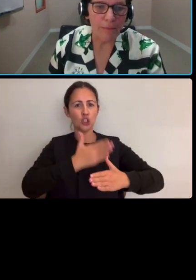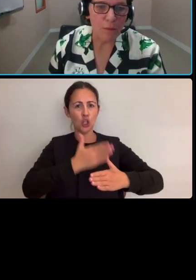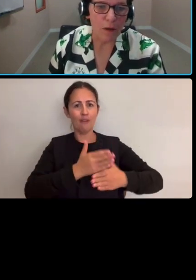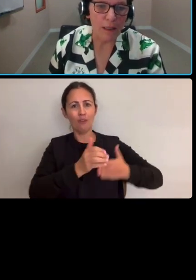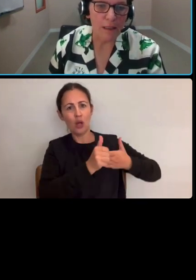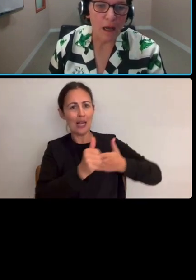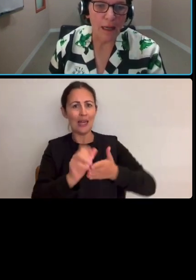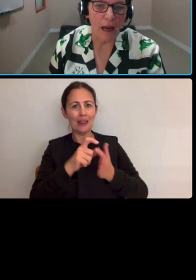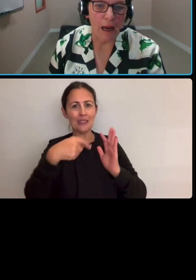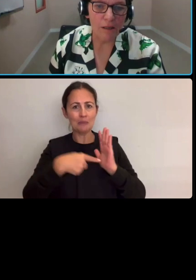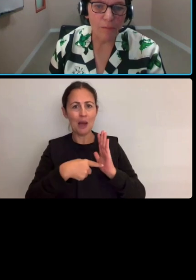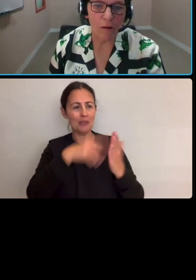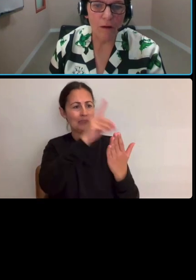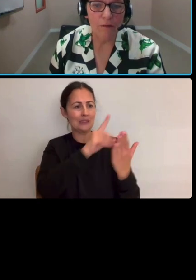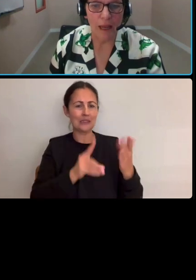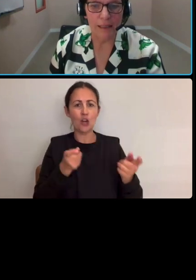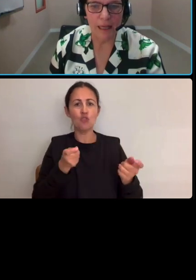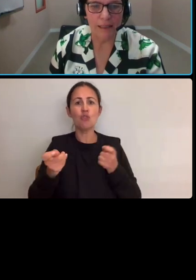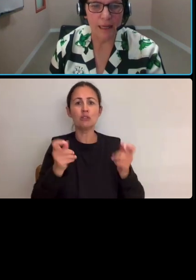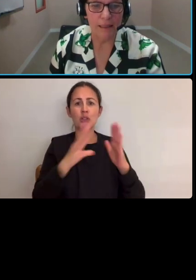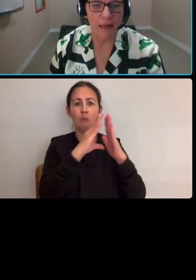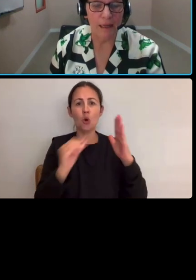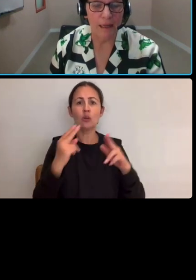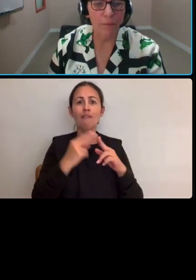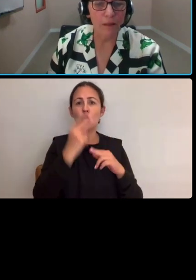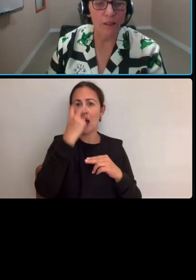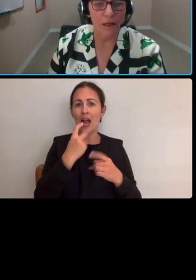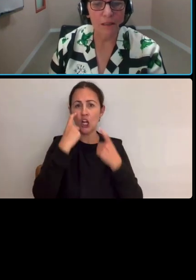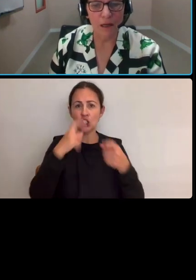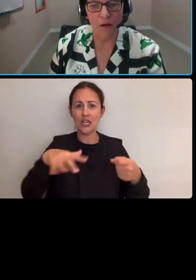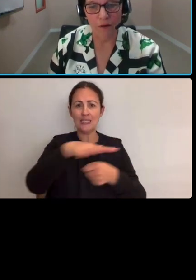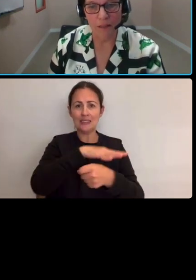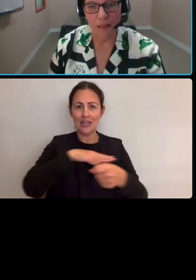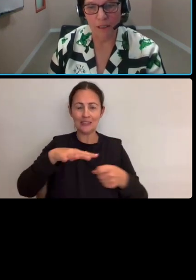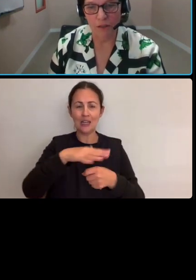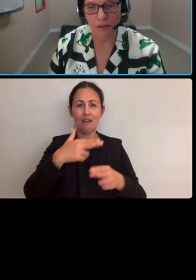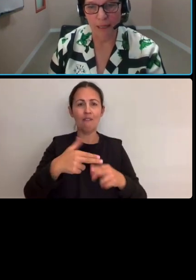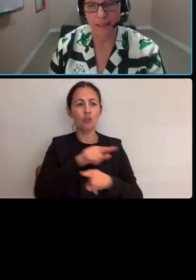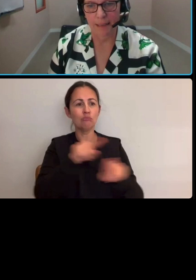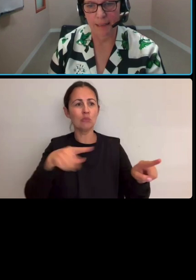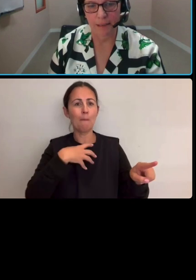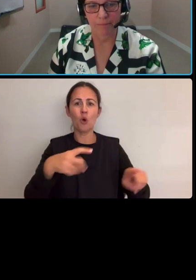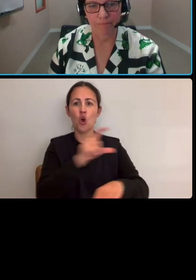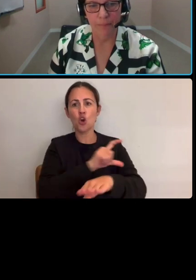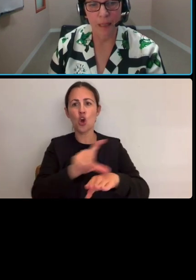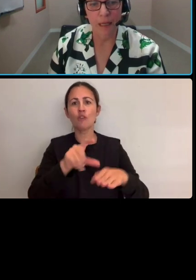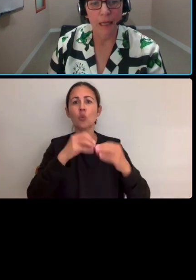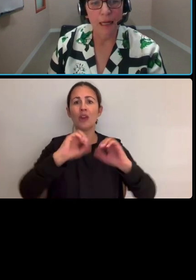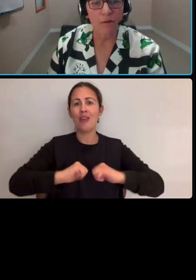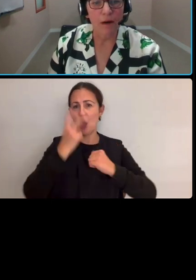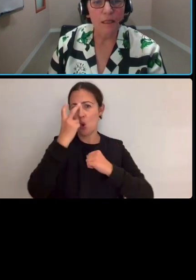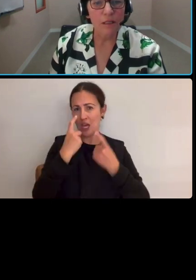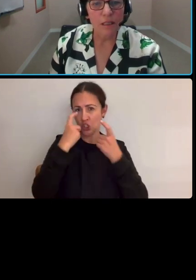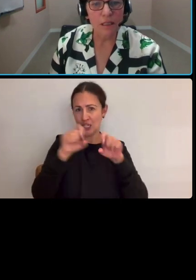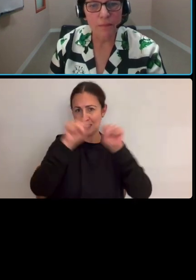the department's work in designing a regulatory model for the aged care sector that rebuilds trust and confidence in Australia's aged care system. It